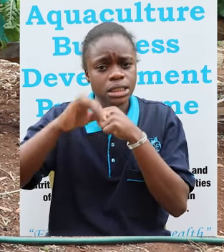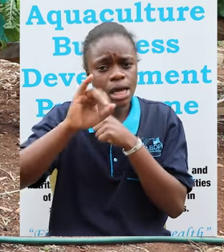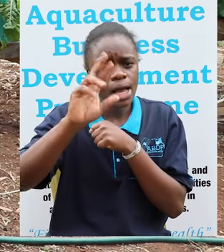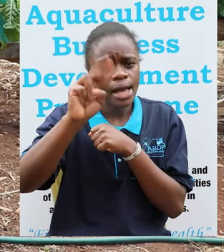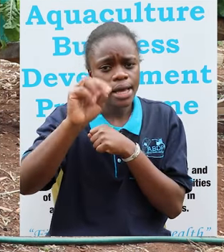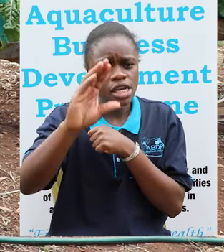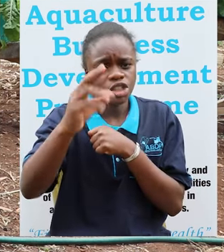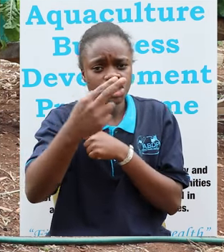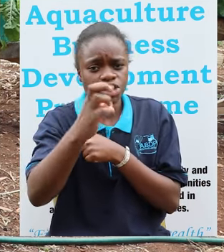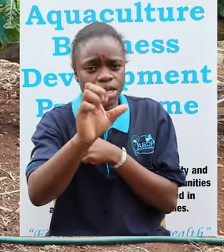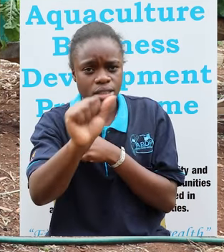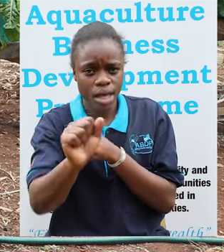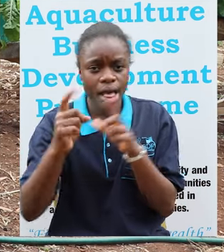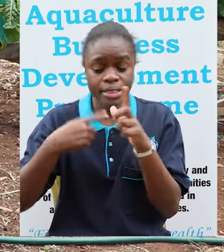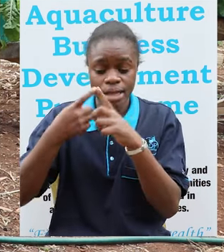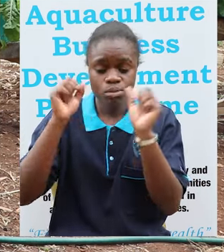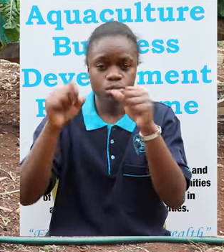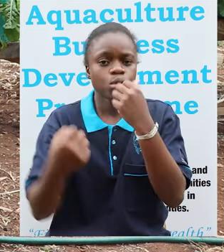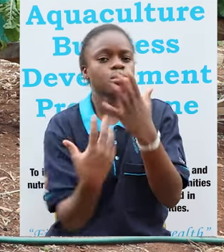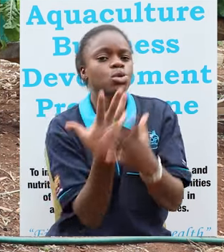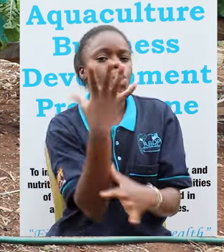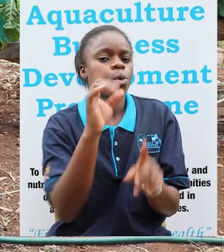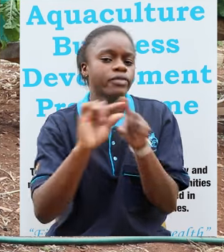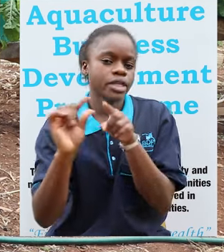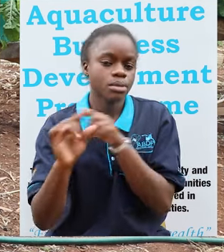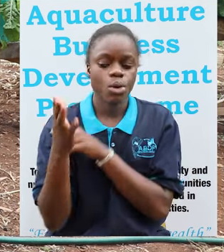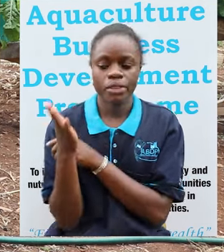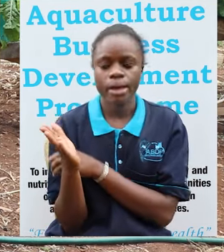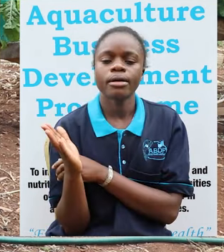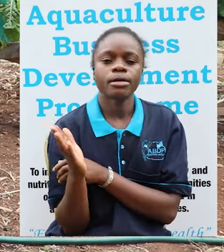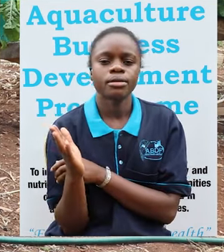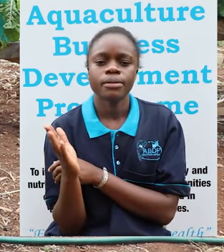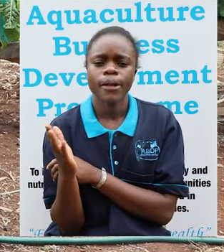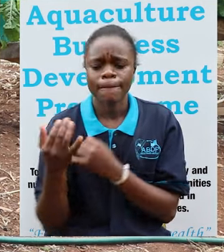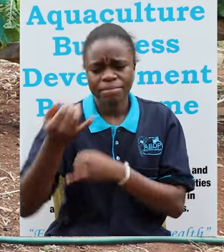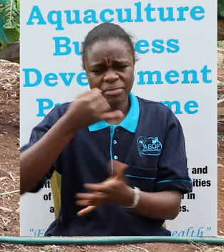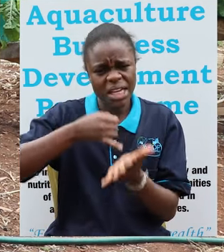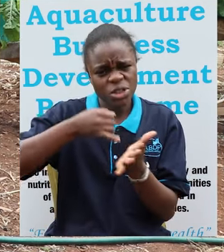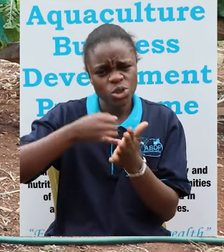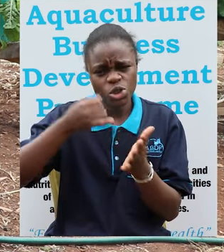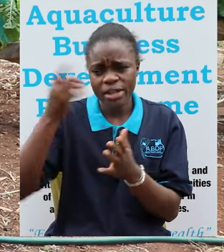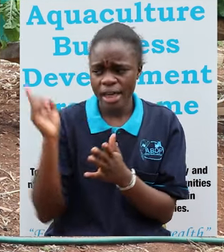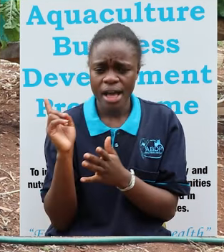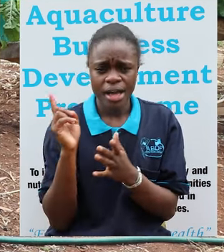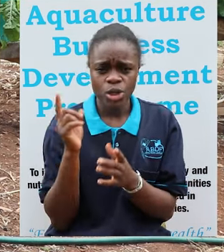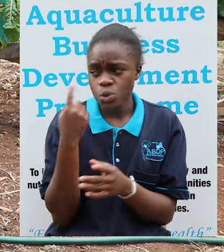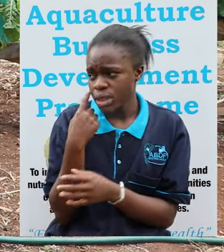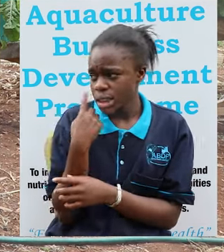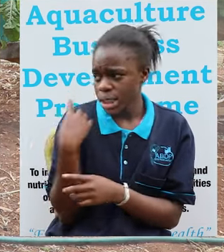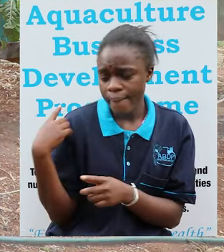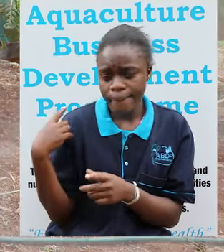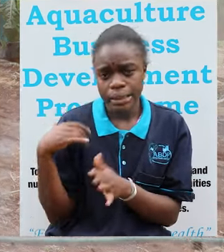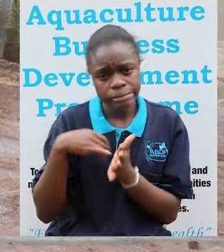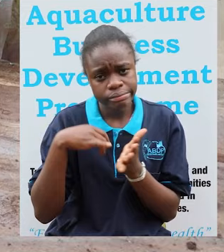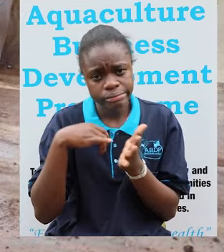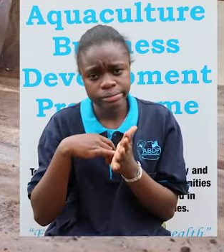6 inches of that mixture, and then you grow your vegetables here. So the integration is important